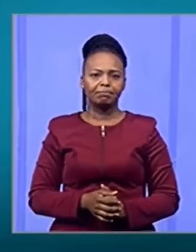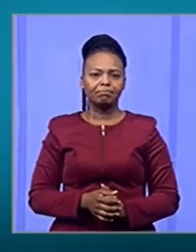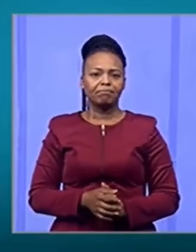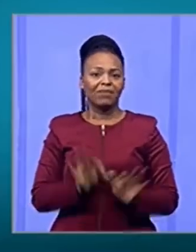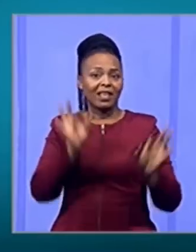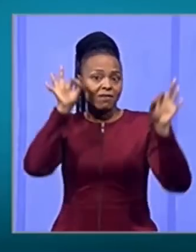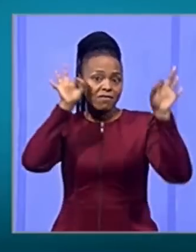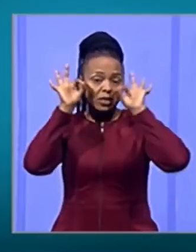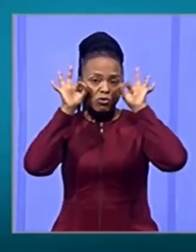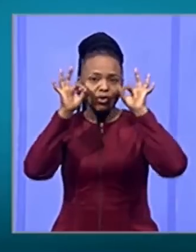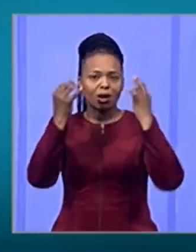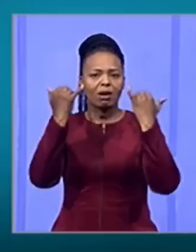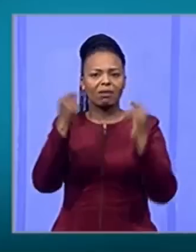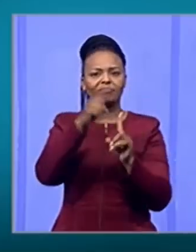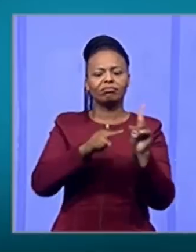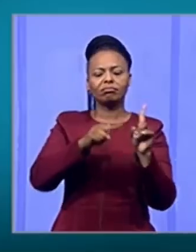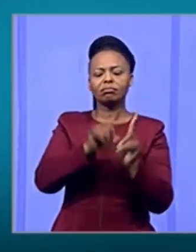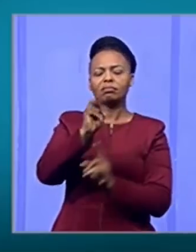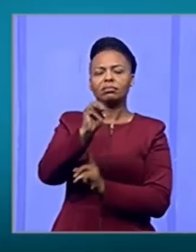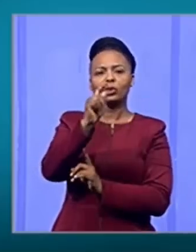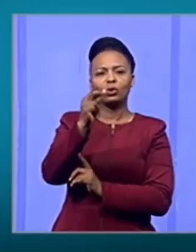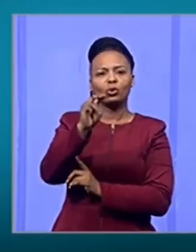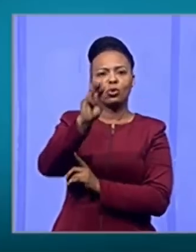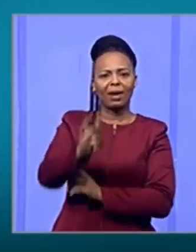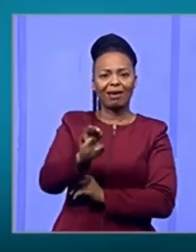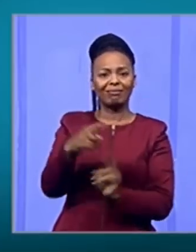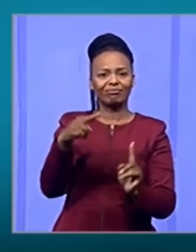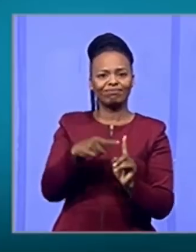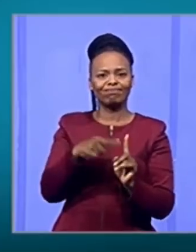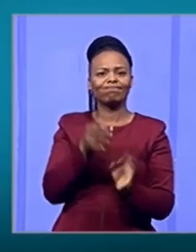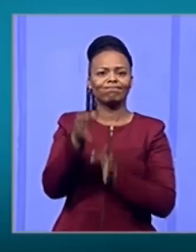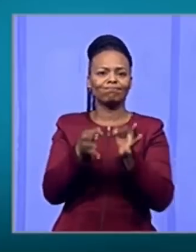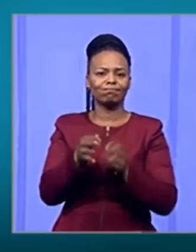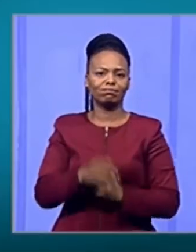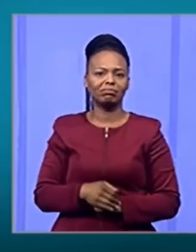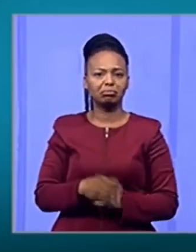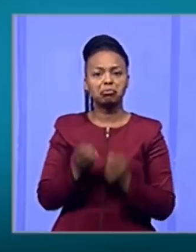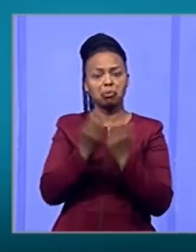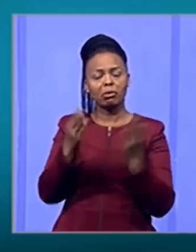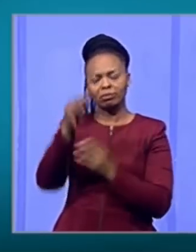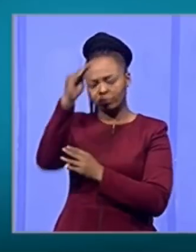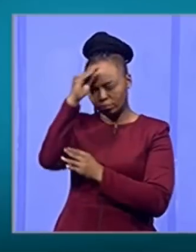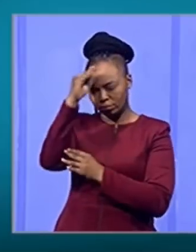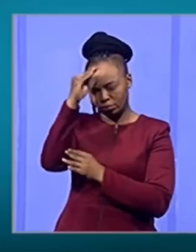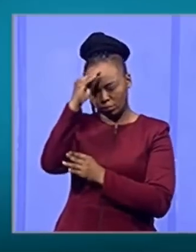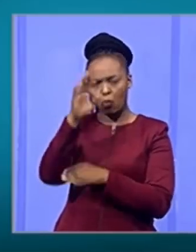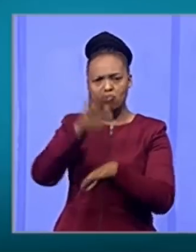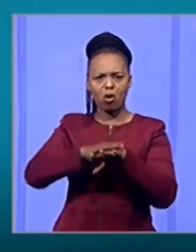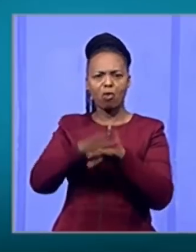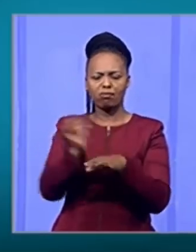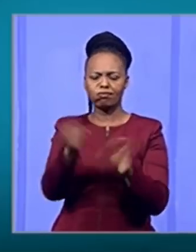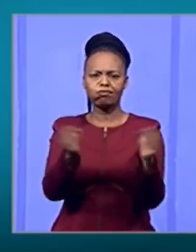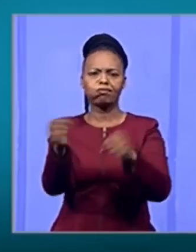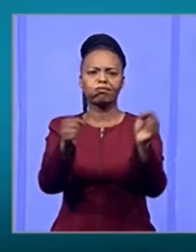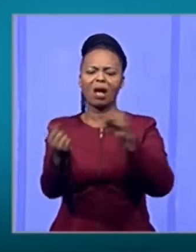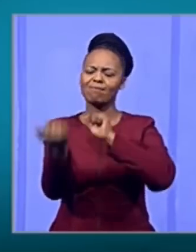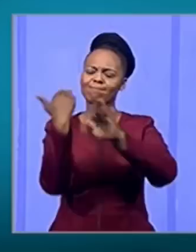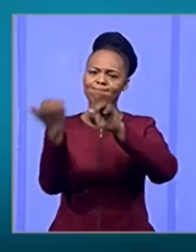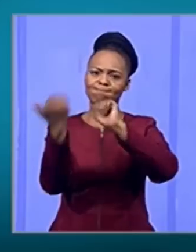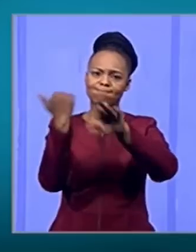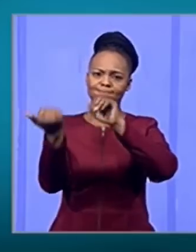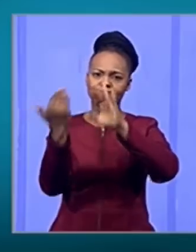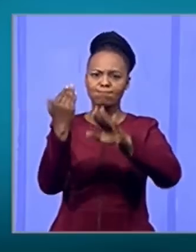Letlakaleng la Facebook Motume Charles Monyela o re tlhapetšo ya maphodisa e swanetše ke go matlafatšwa kudu mebileng ye megolo